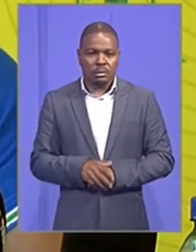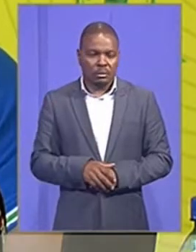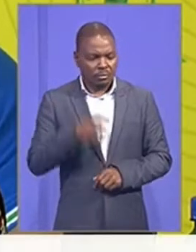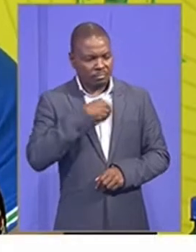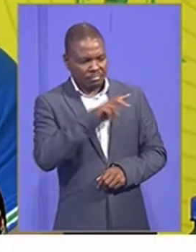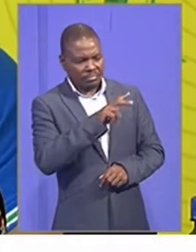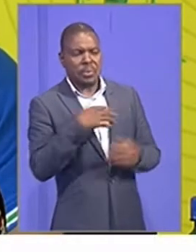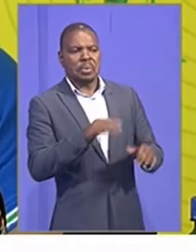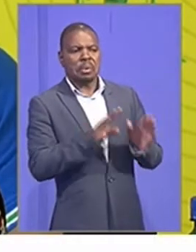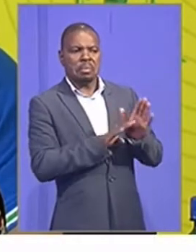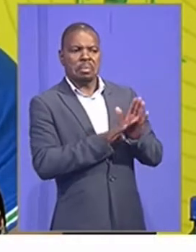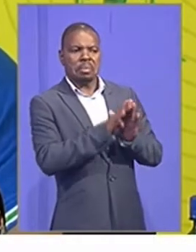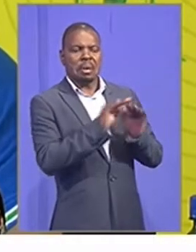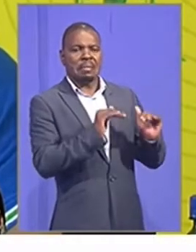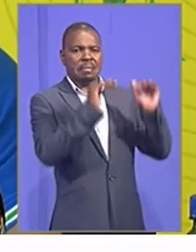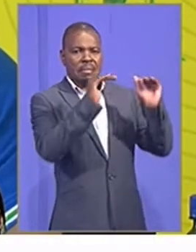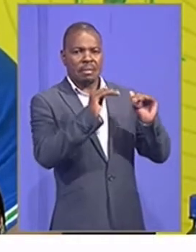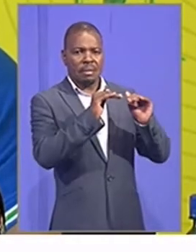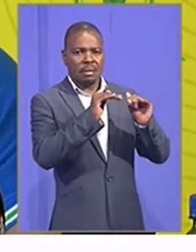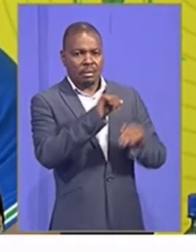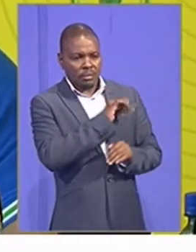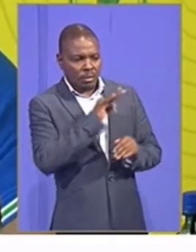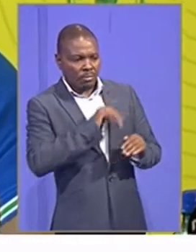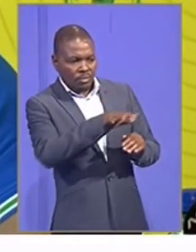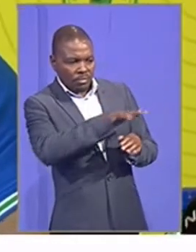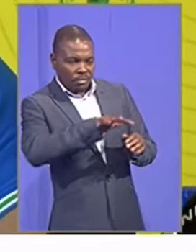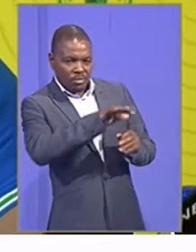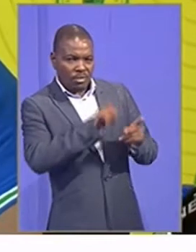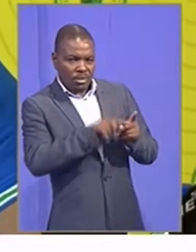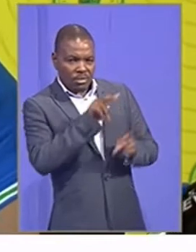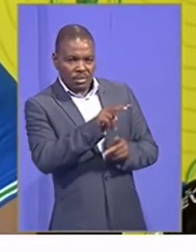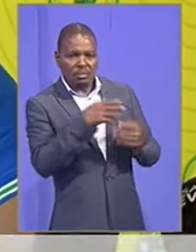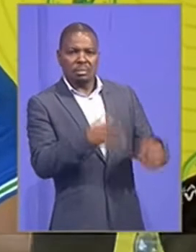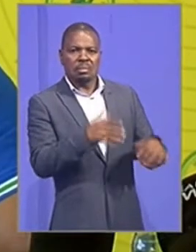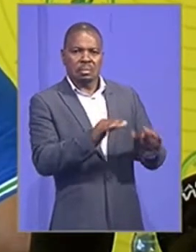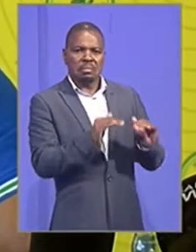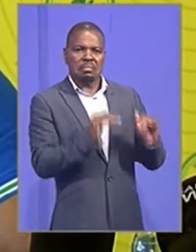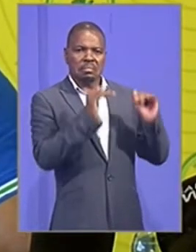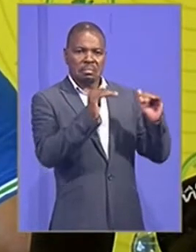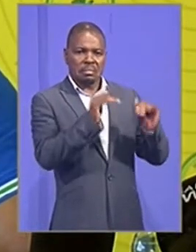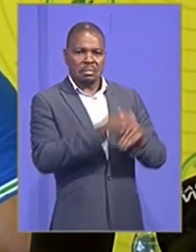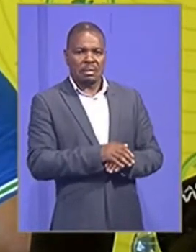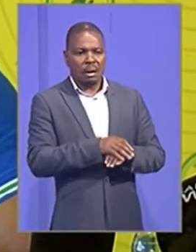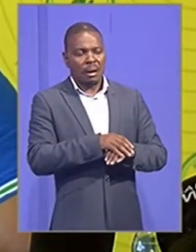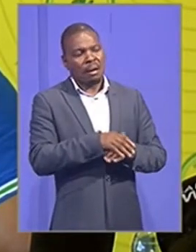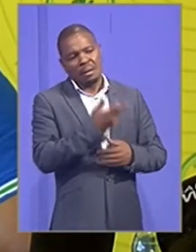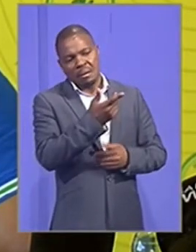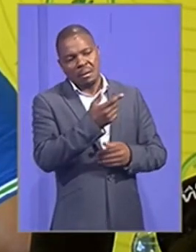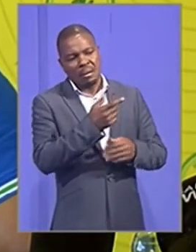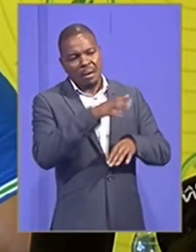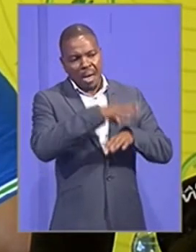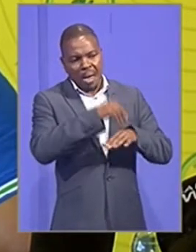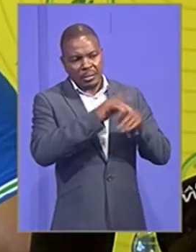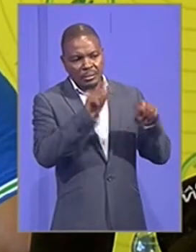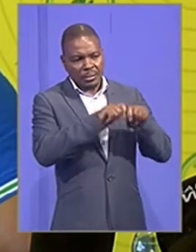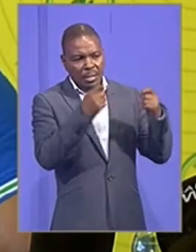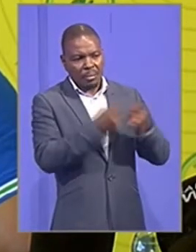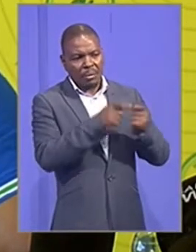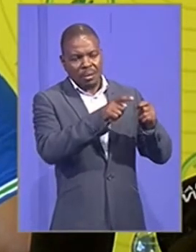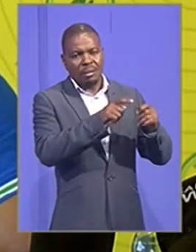improvement, first from the personnel perspective. I think the average age of the team has dropped so